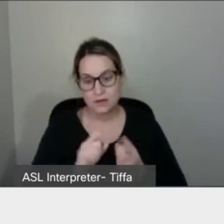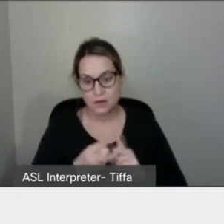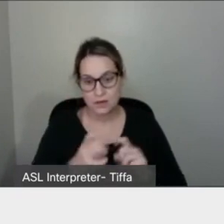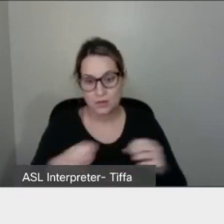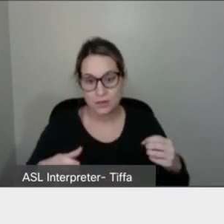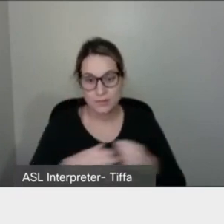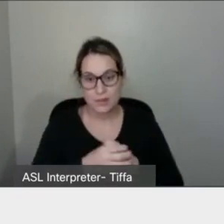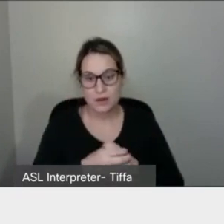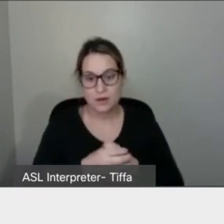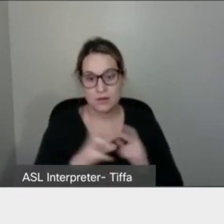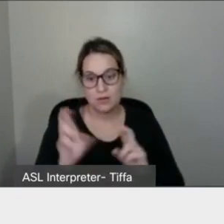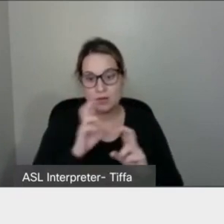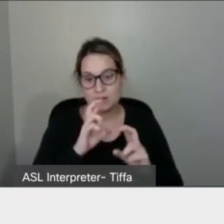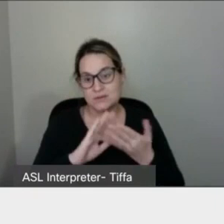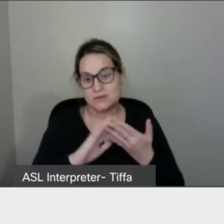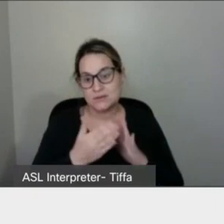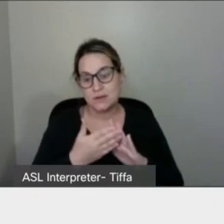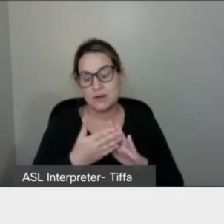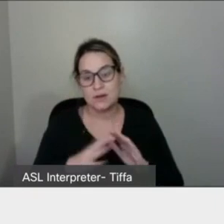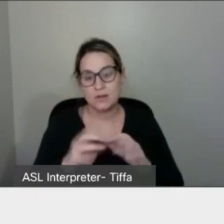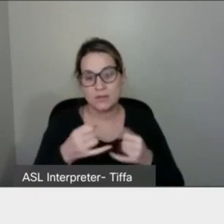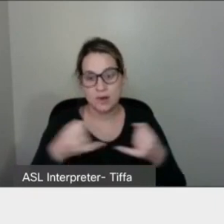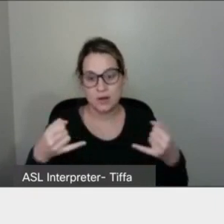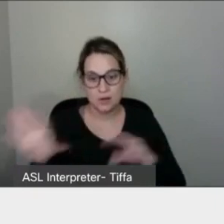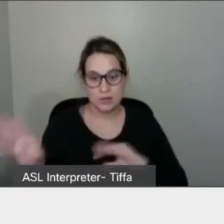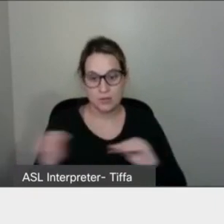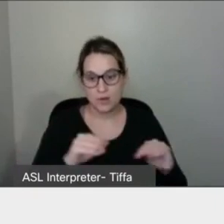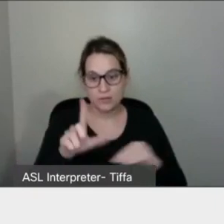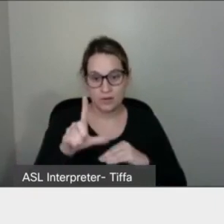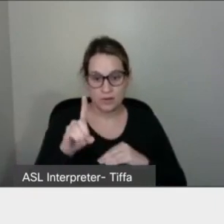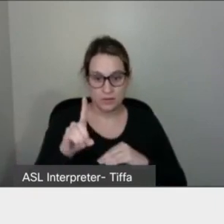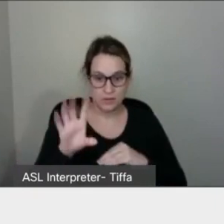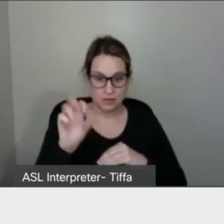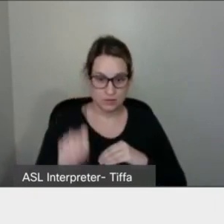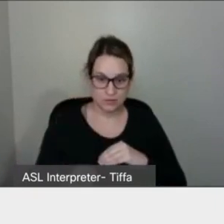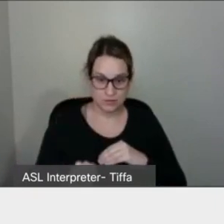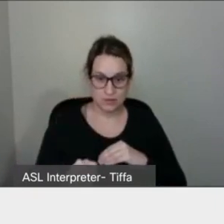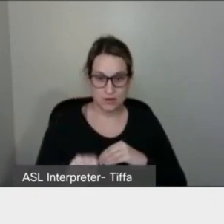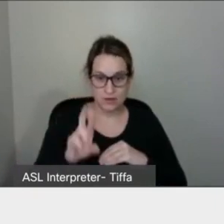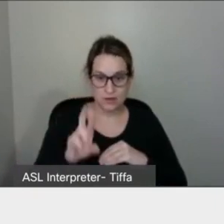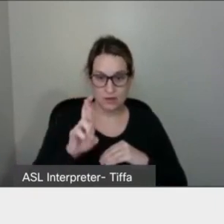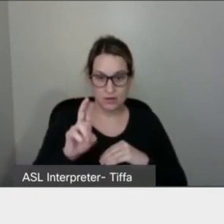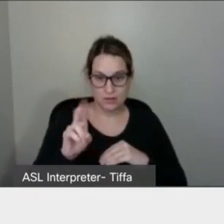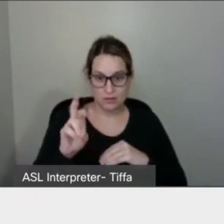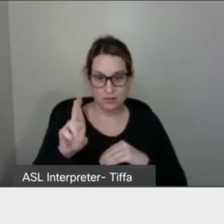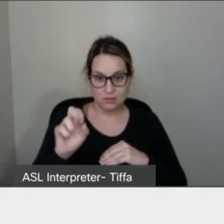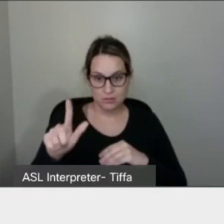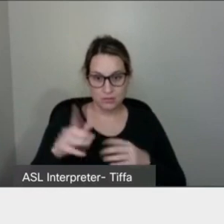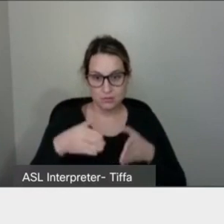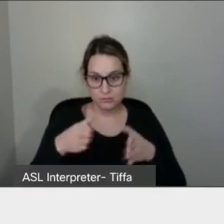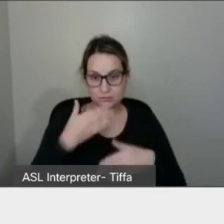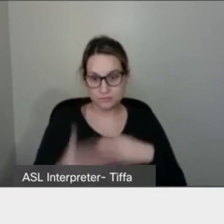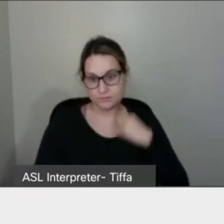with respecting city and town boundaries. Please move LD8 south boundary to south of Rural Road. Thank you.